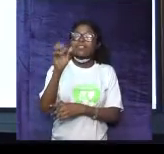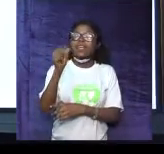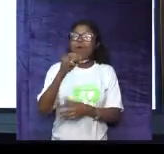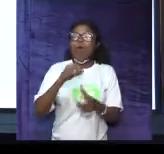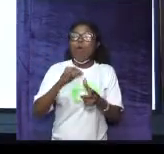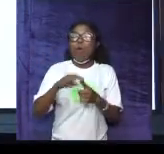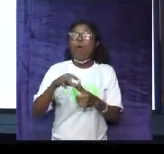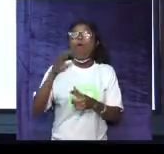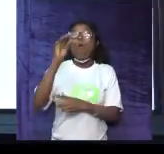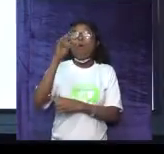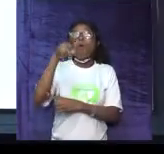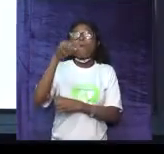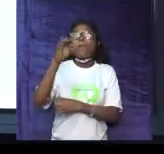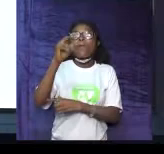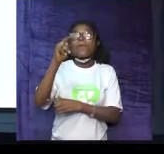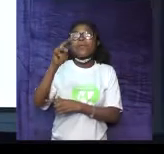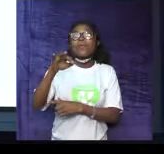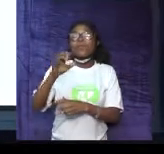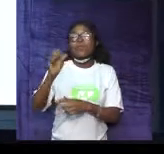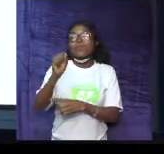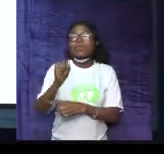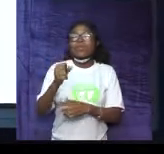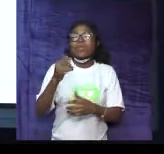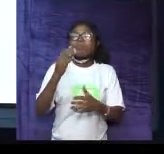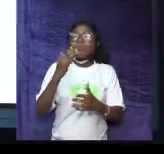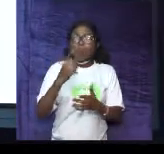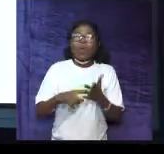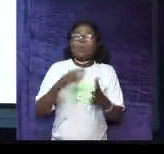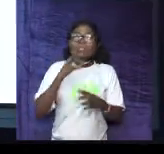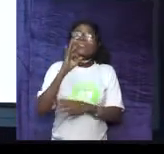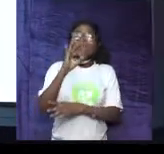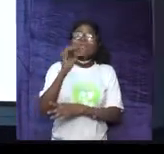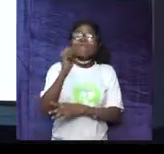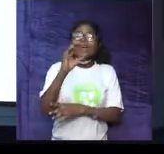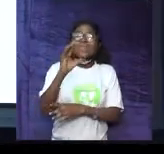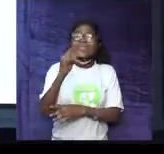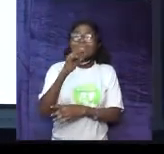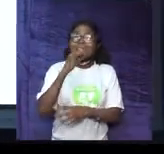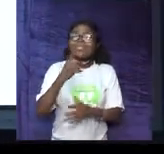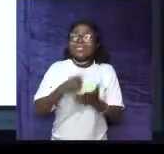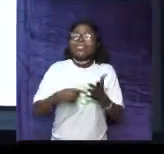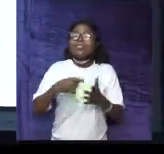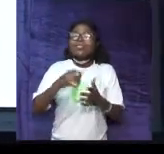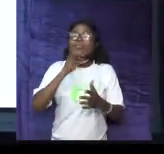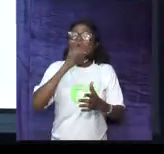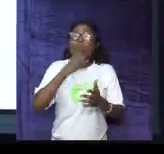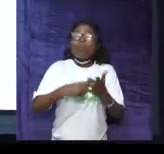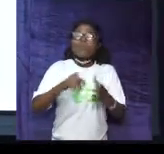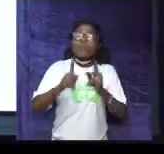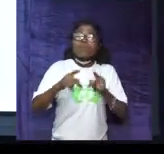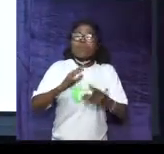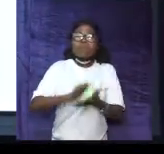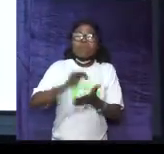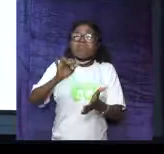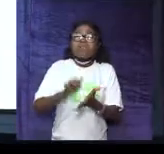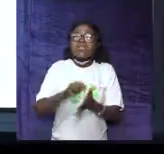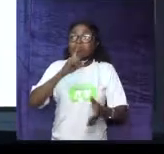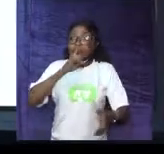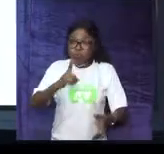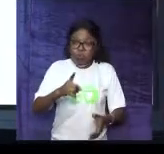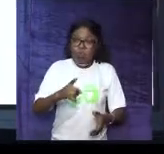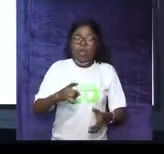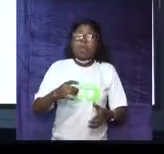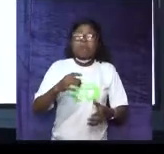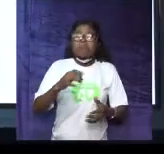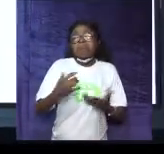opinion. What is a fact? Fact is something that is true and everybody believes that this is true. But opinion